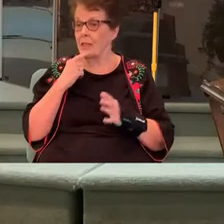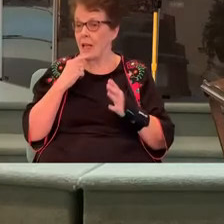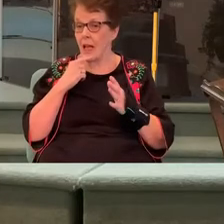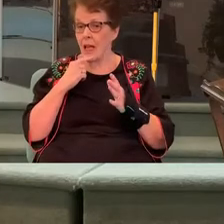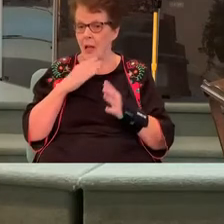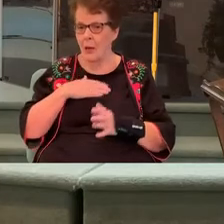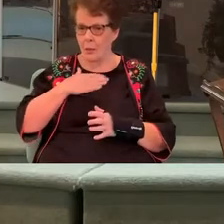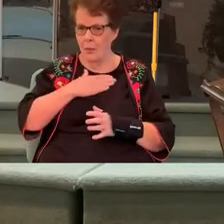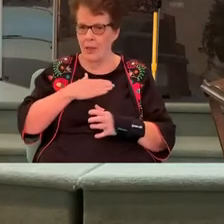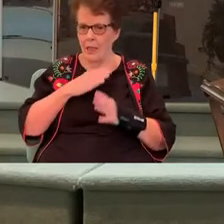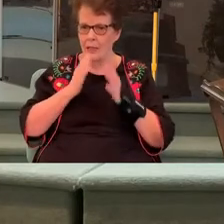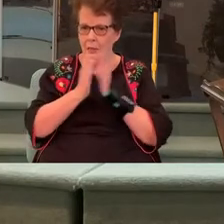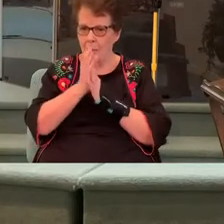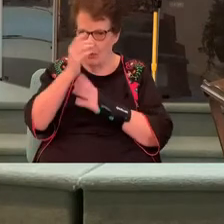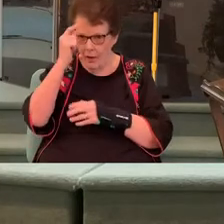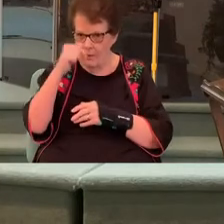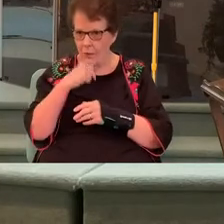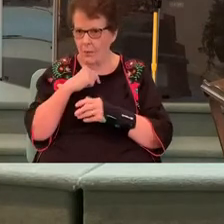myself.